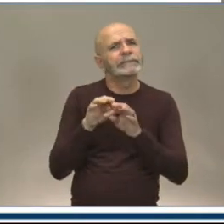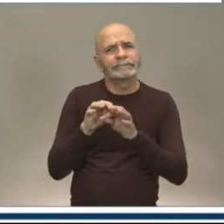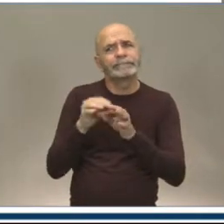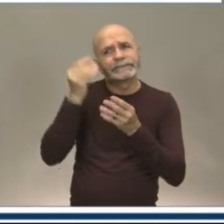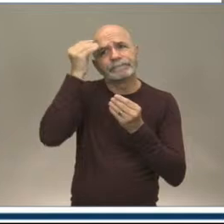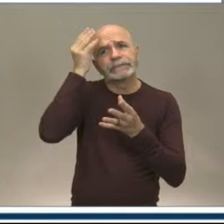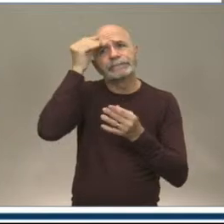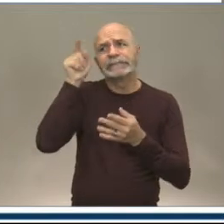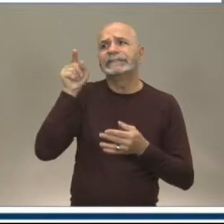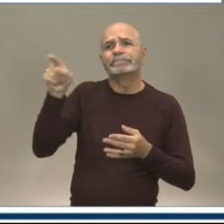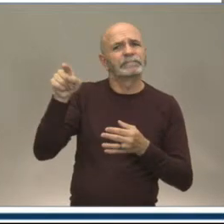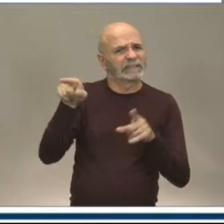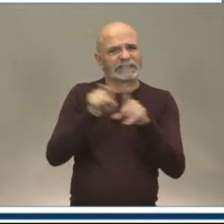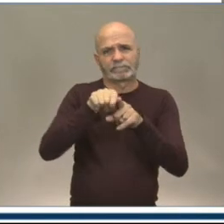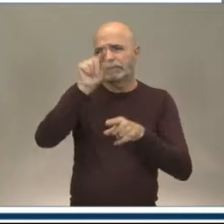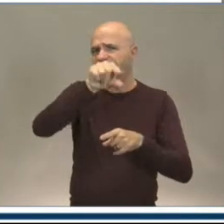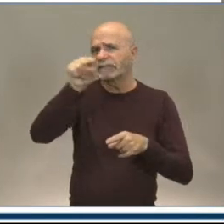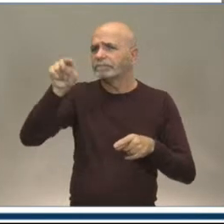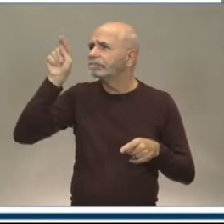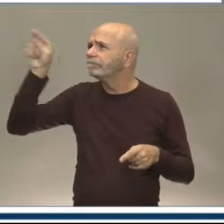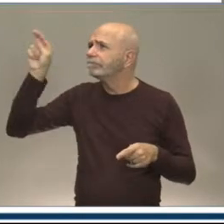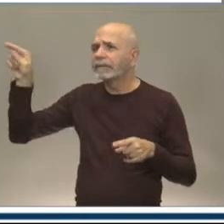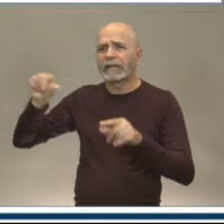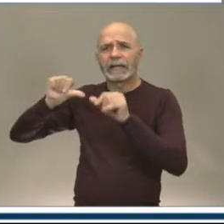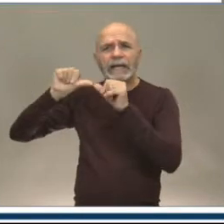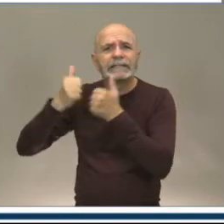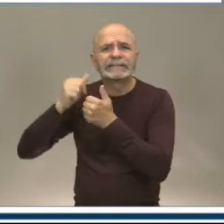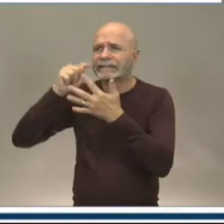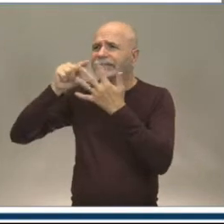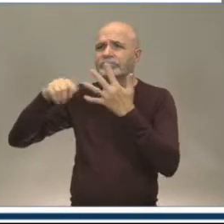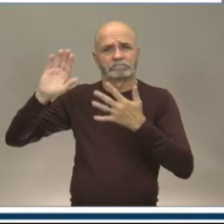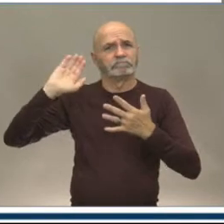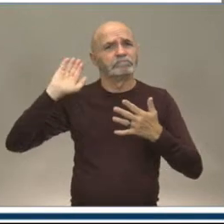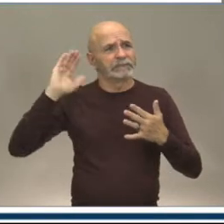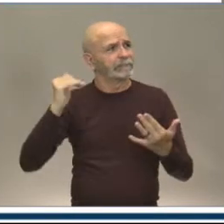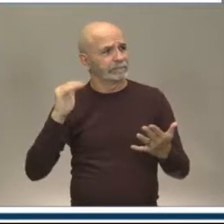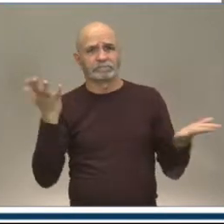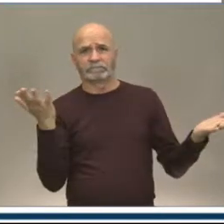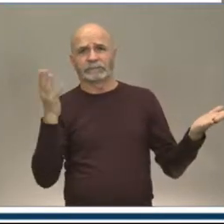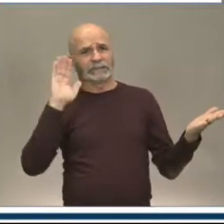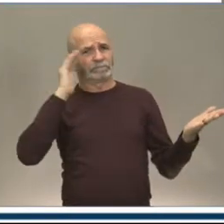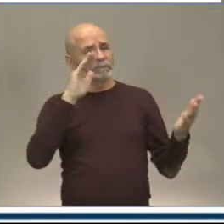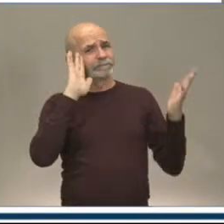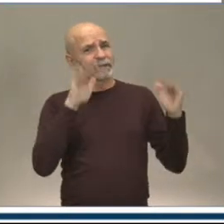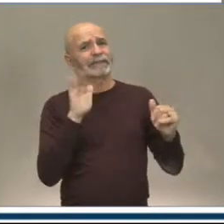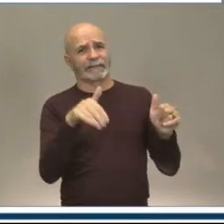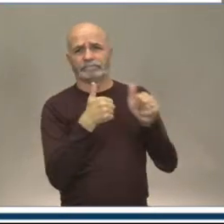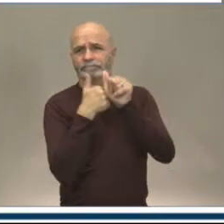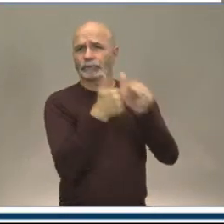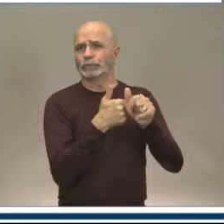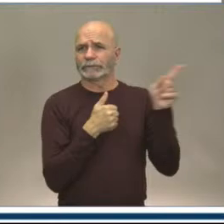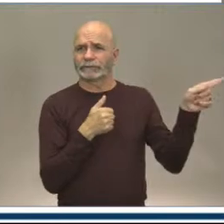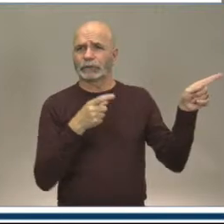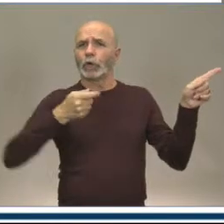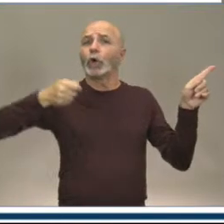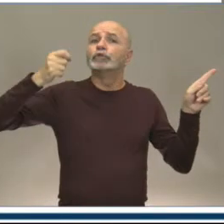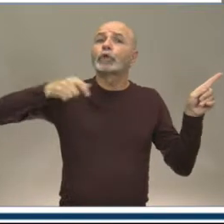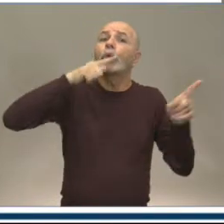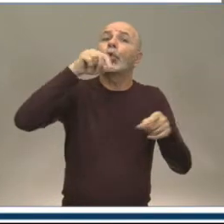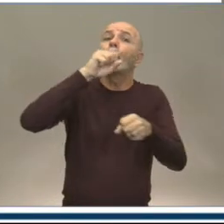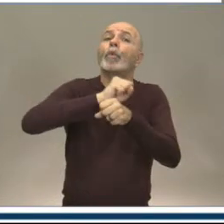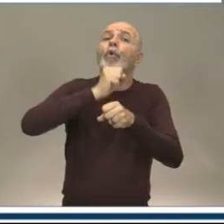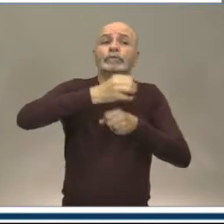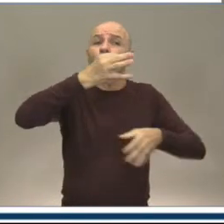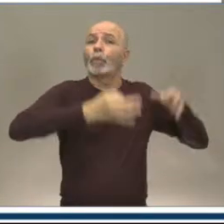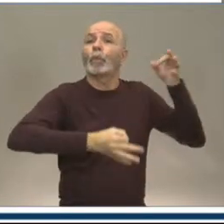that work along with government, that we would expect that judges and other people working in the court system would be